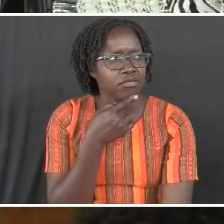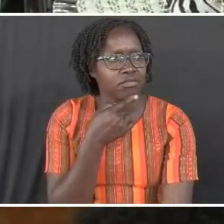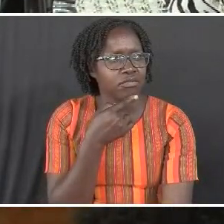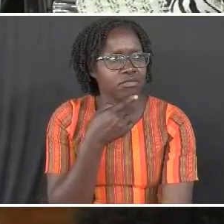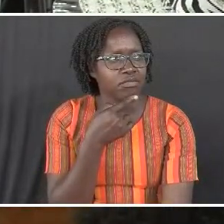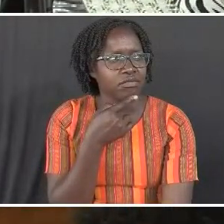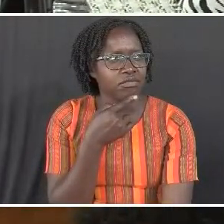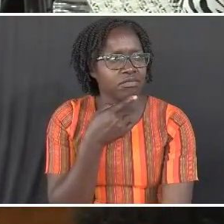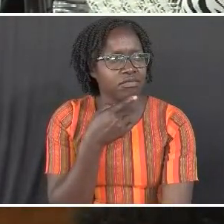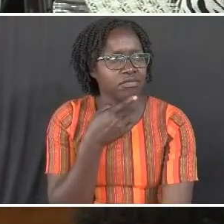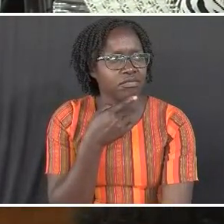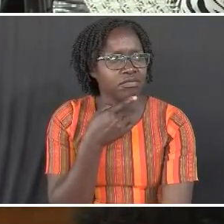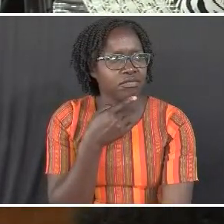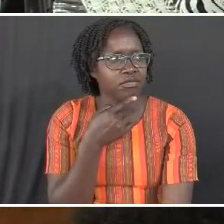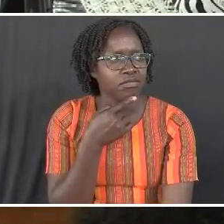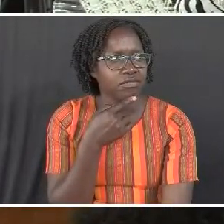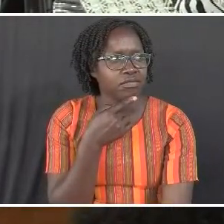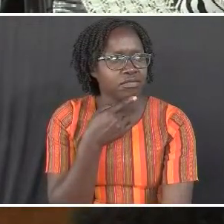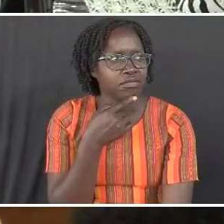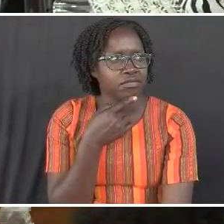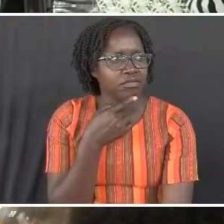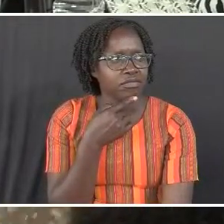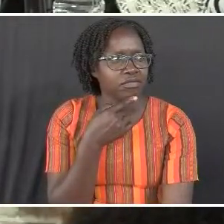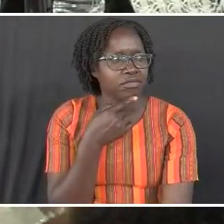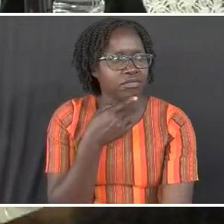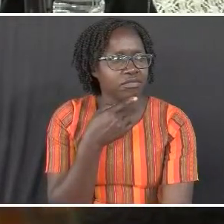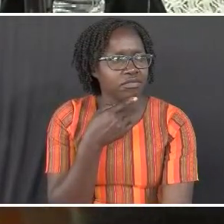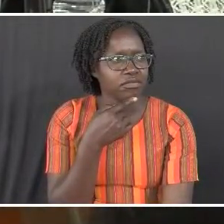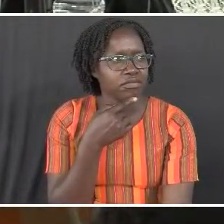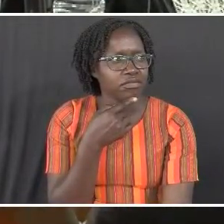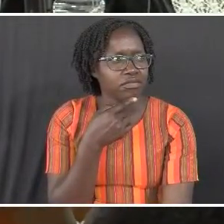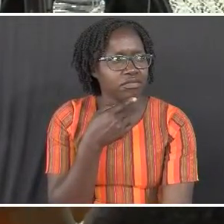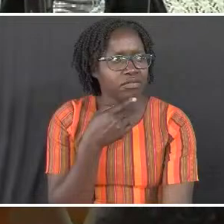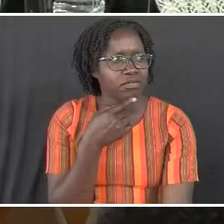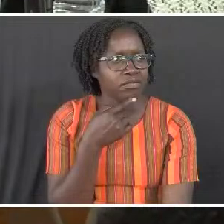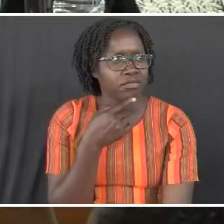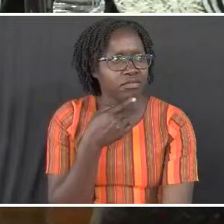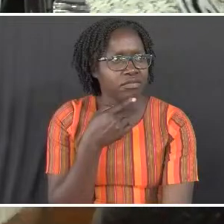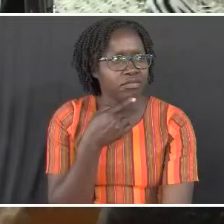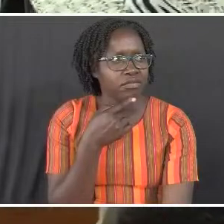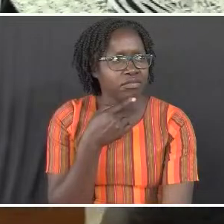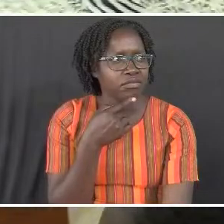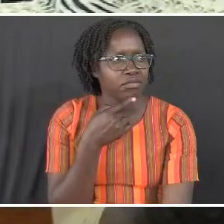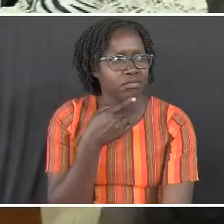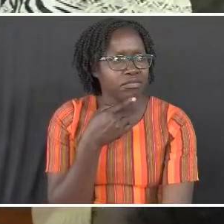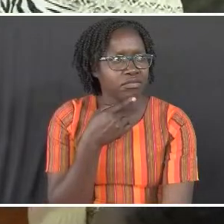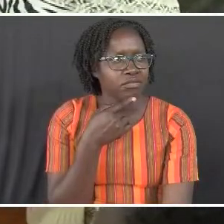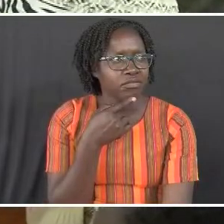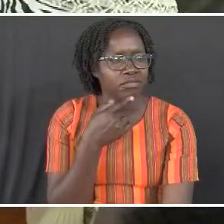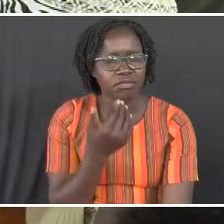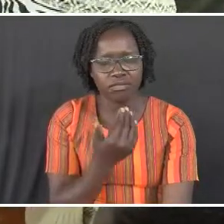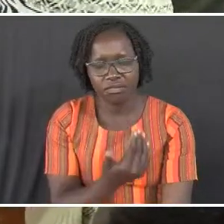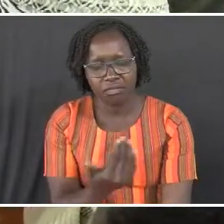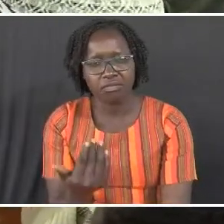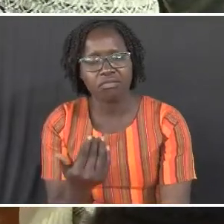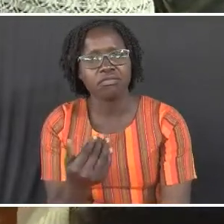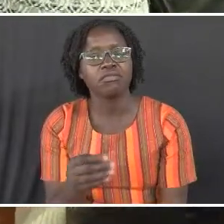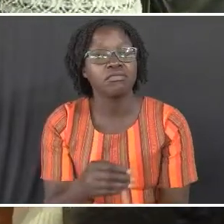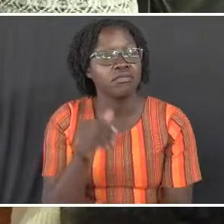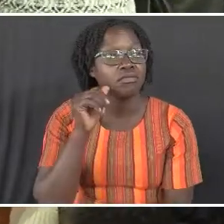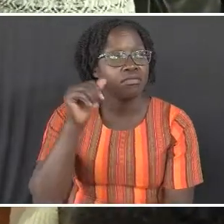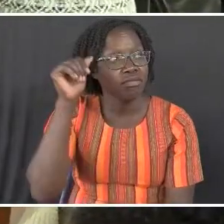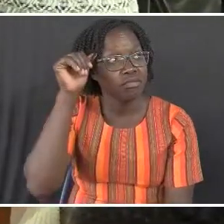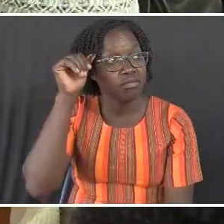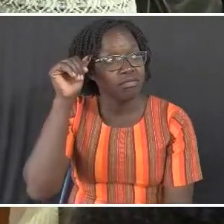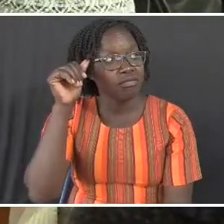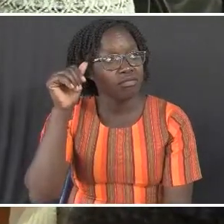when we want to brush, what is the quantity we put on our brushes, especially if the children or for adults?